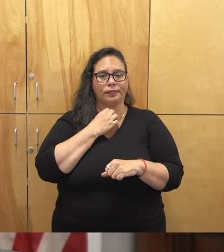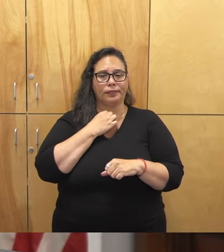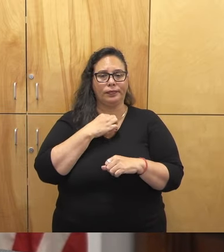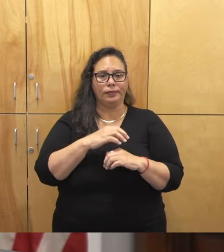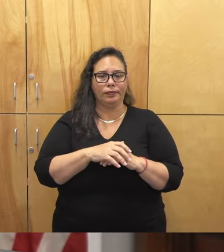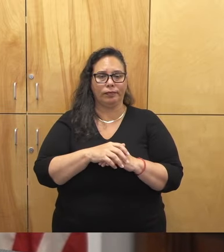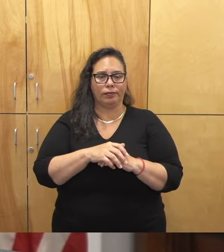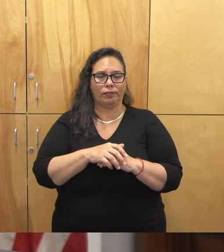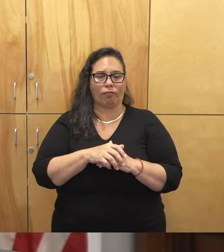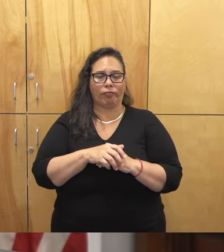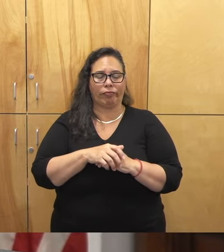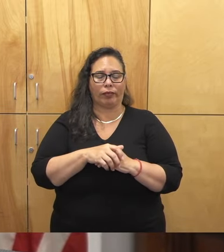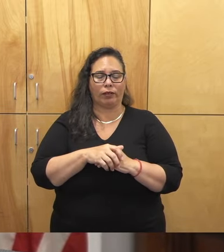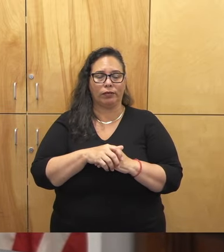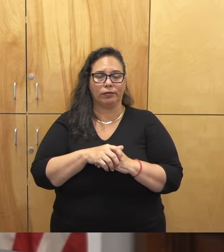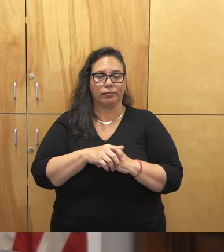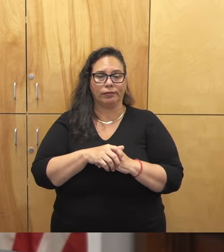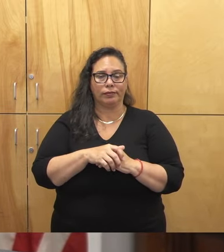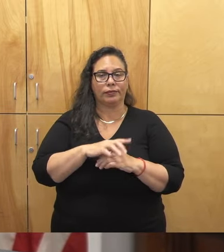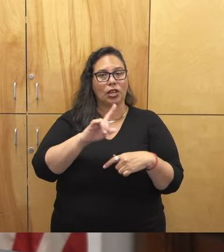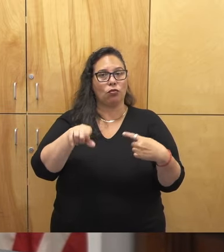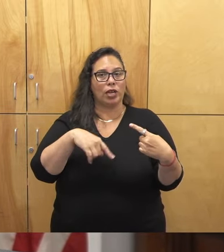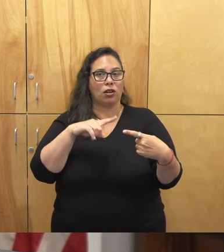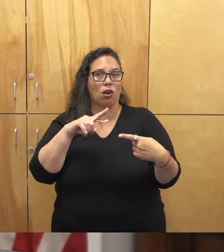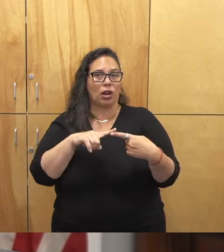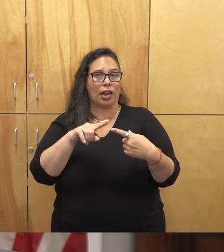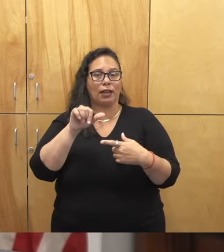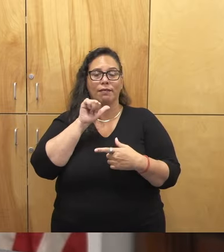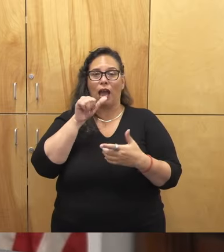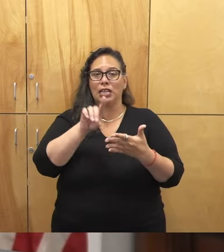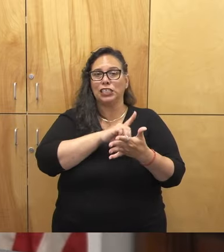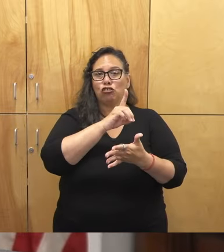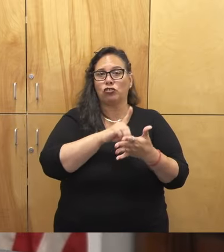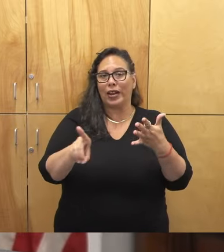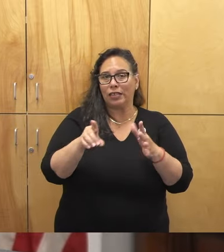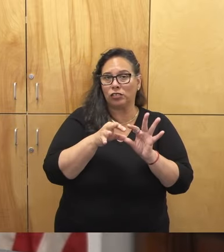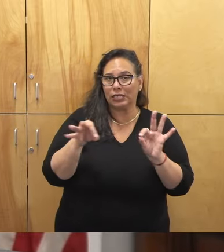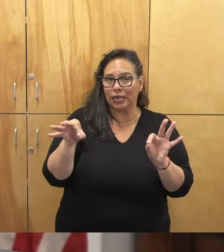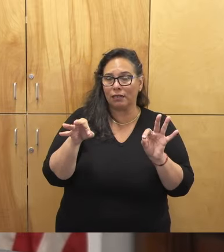actualizaciones in Spanish, regarding non-discrimination statement